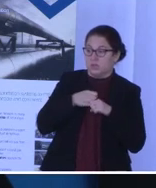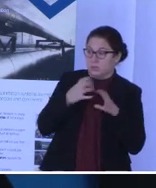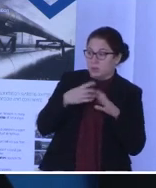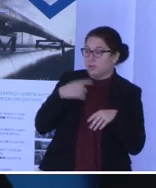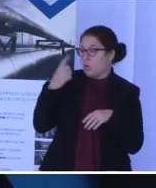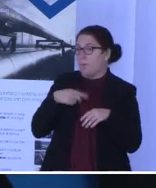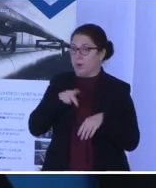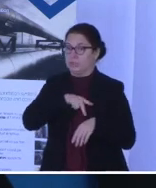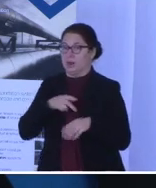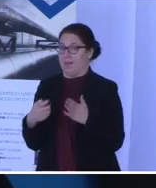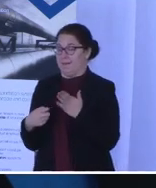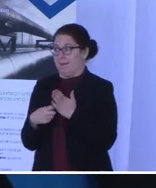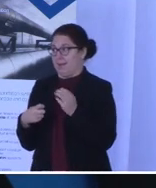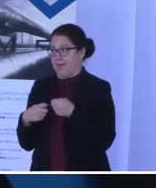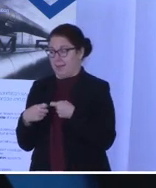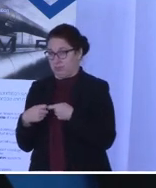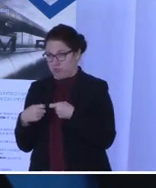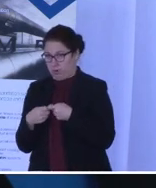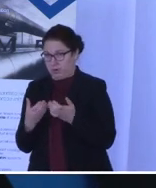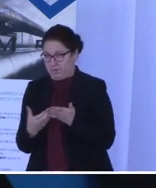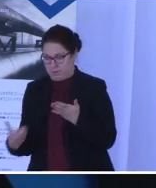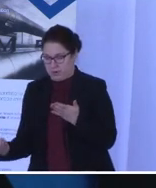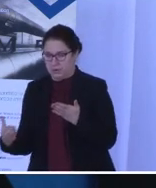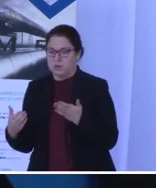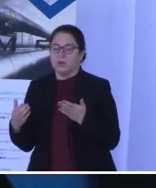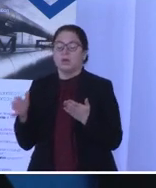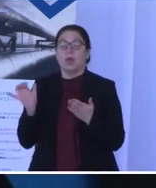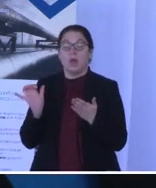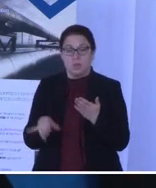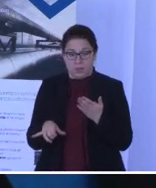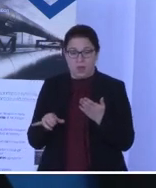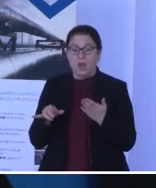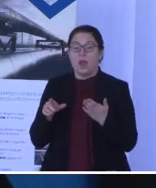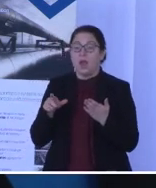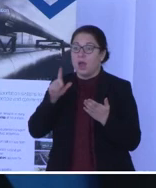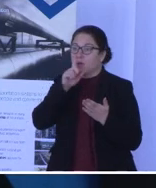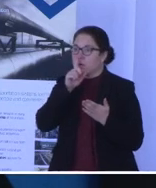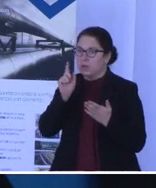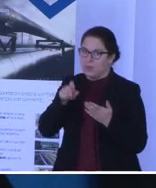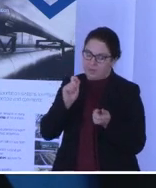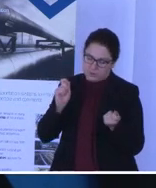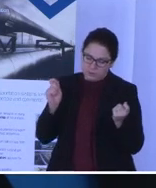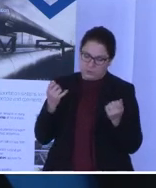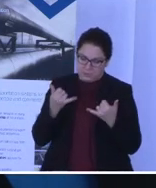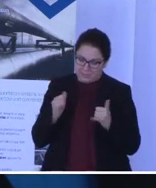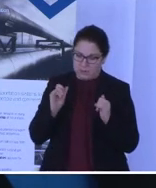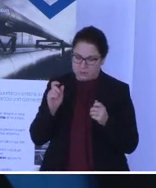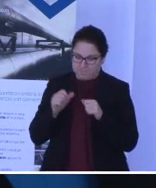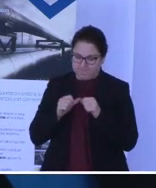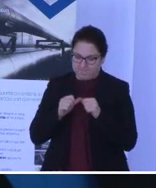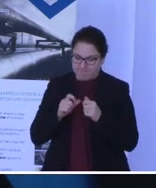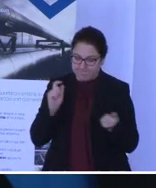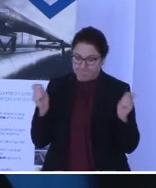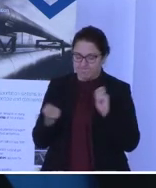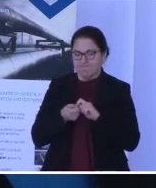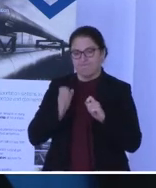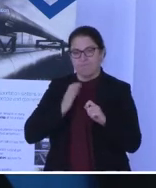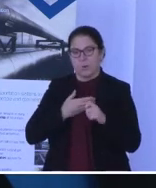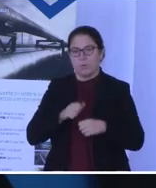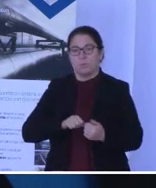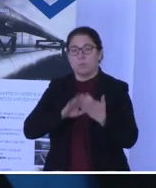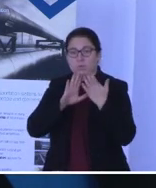devices, and that again has led to an adaptation of the way we screen people. So this is really all